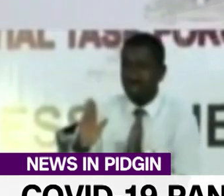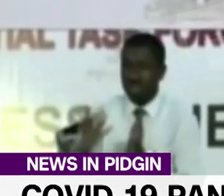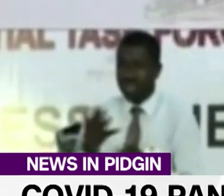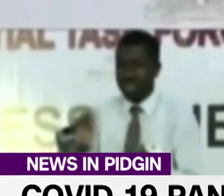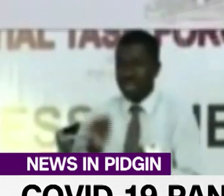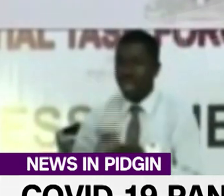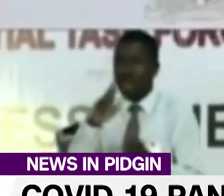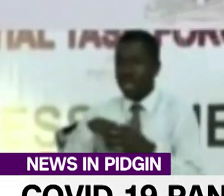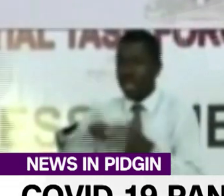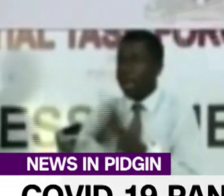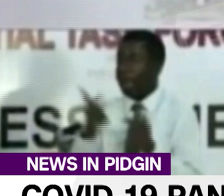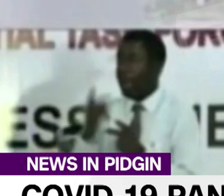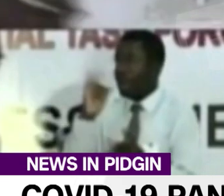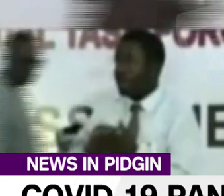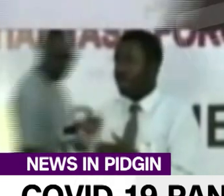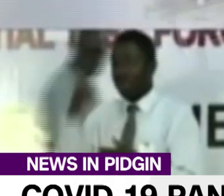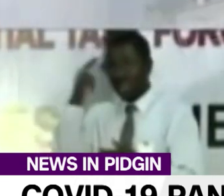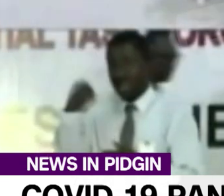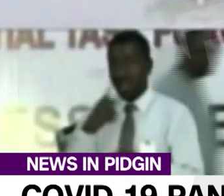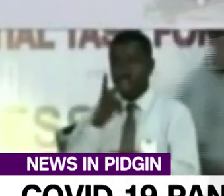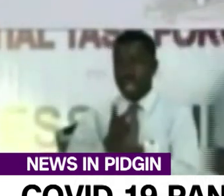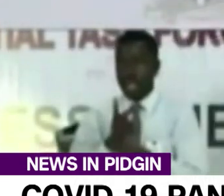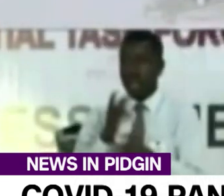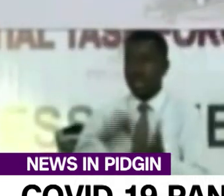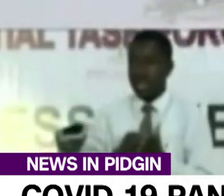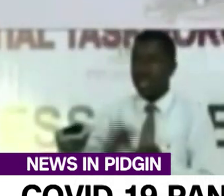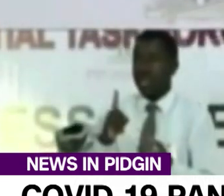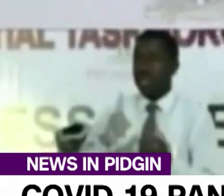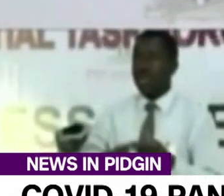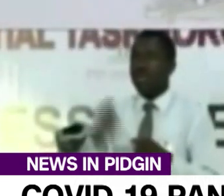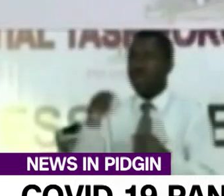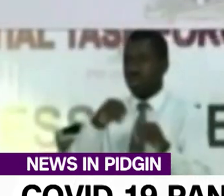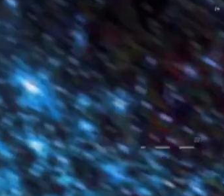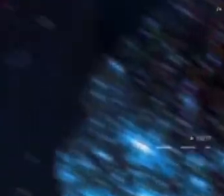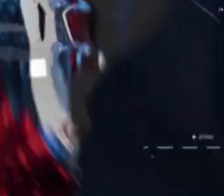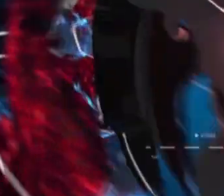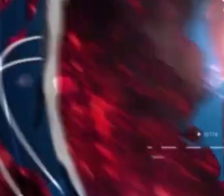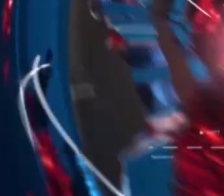for that reason, we kept it in abeyance while we were putting all those things in place.